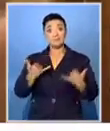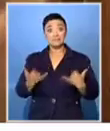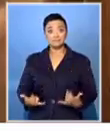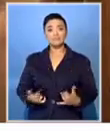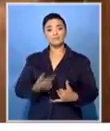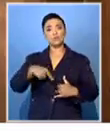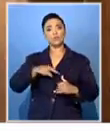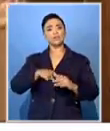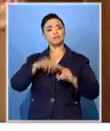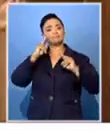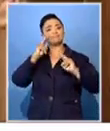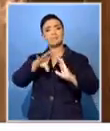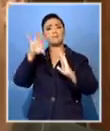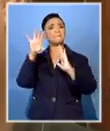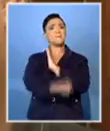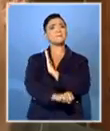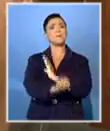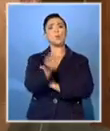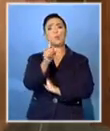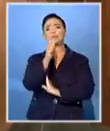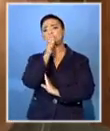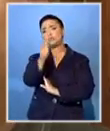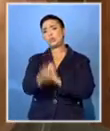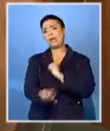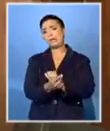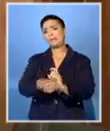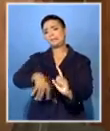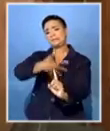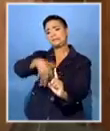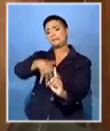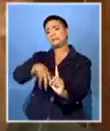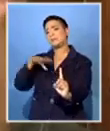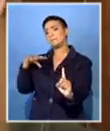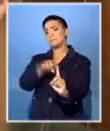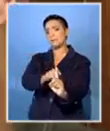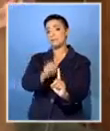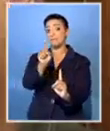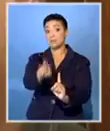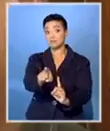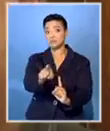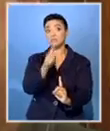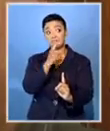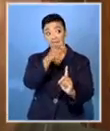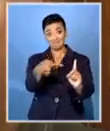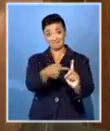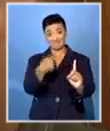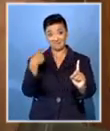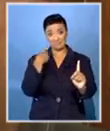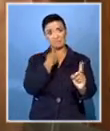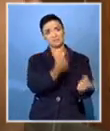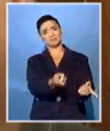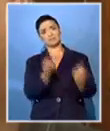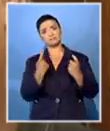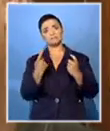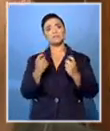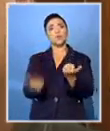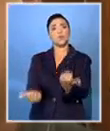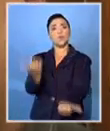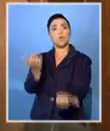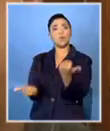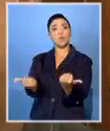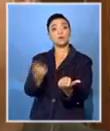get to the truth of what exactly happened in this whole situation. The Minister will have to come to court, appear there, and come and account to the court,